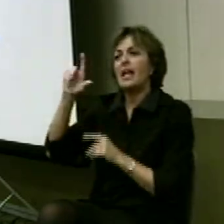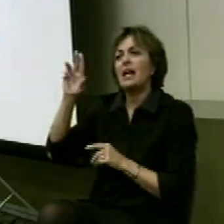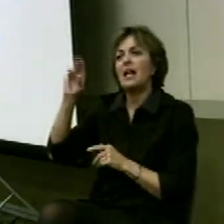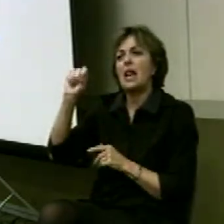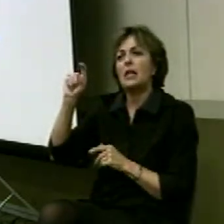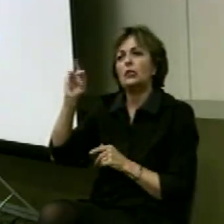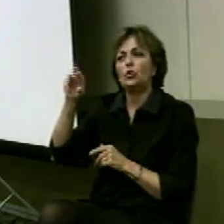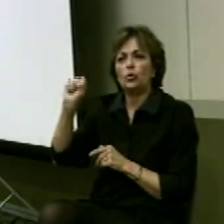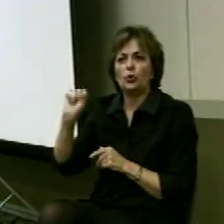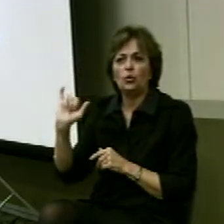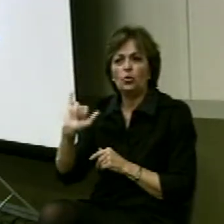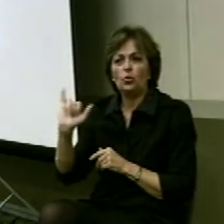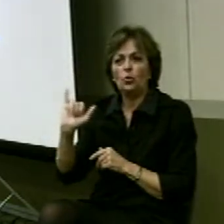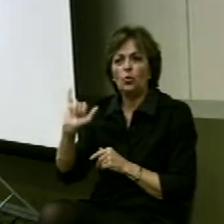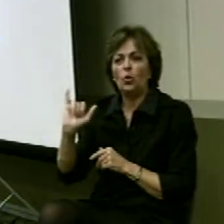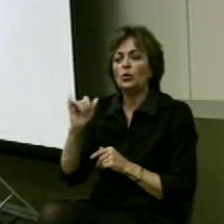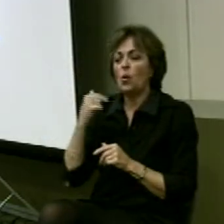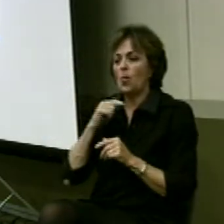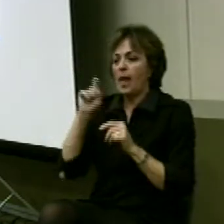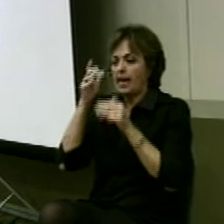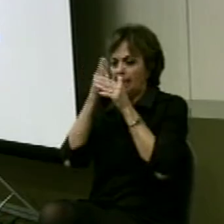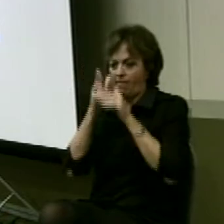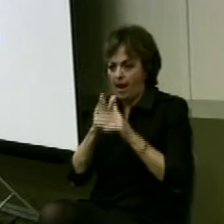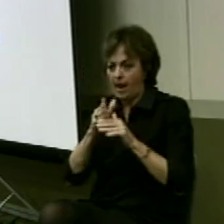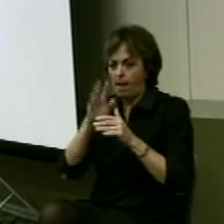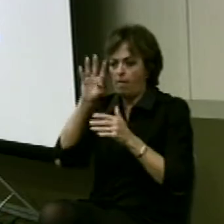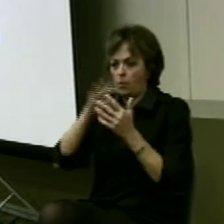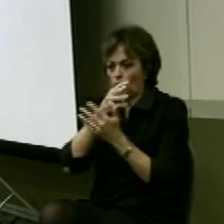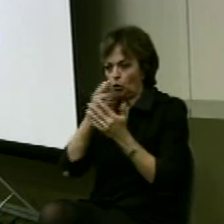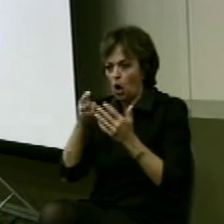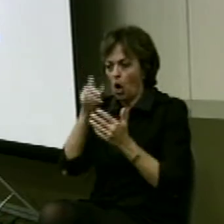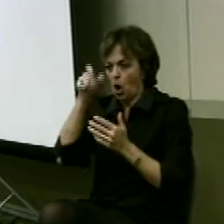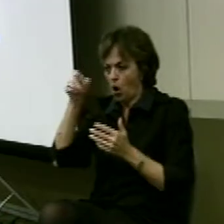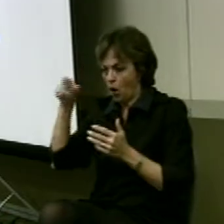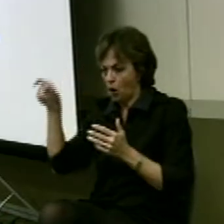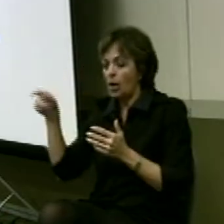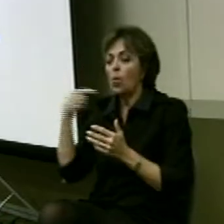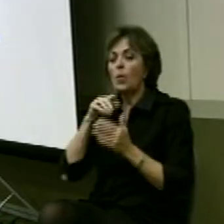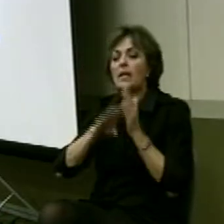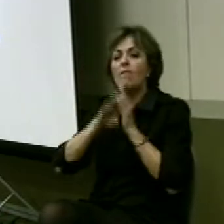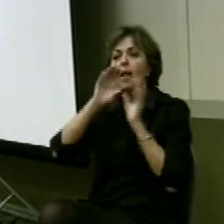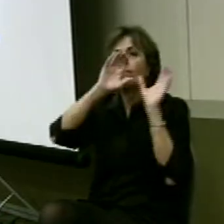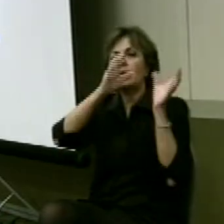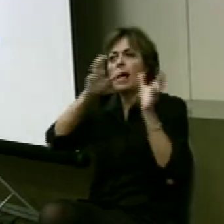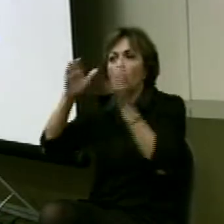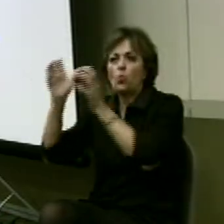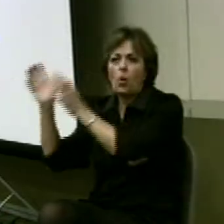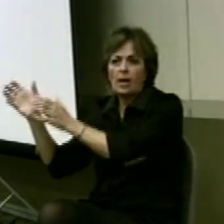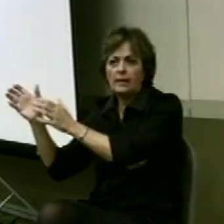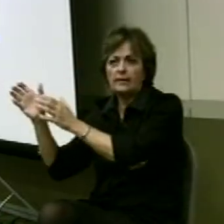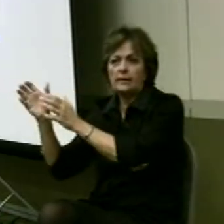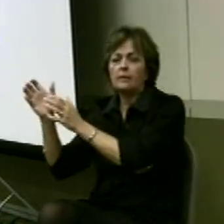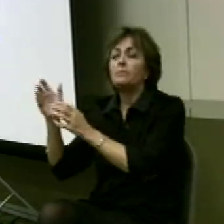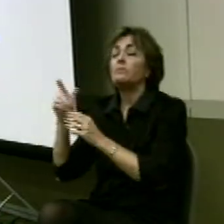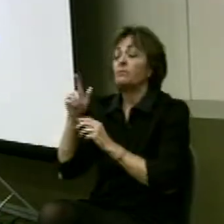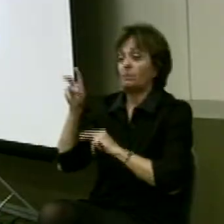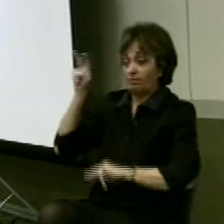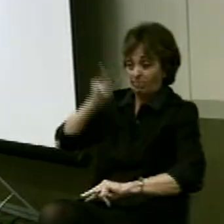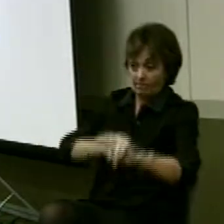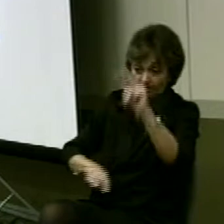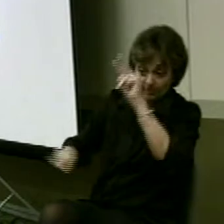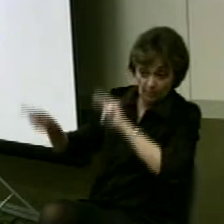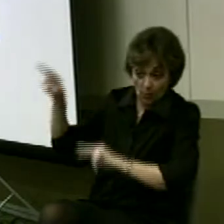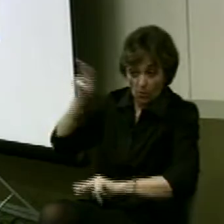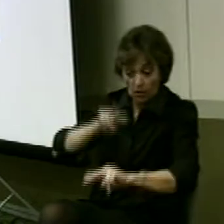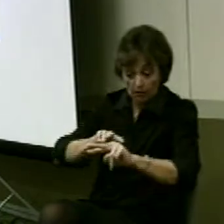His behaviors did occur in clusters as well, so we needed to divide the chart up according to that. So what we did is we developed